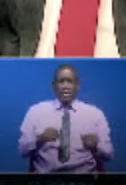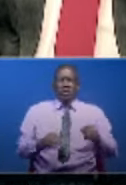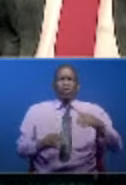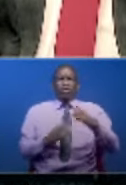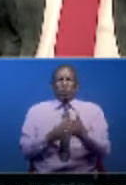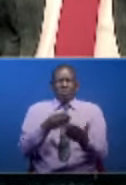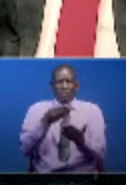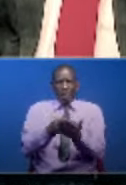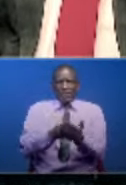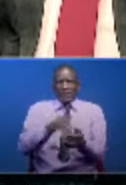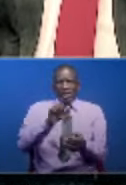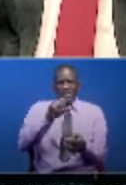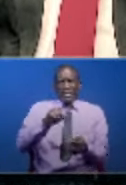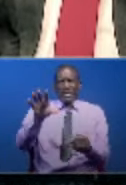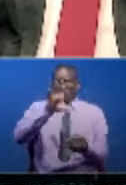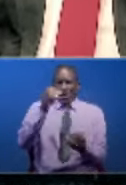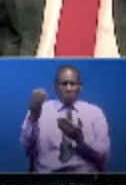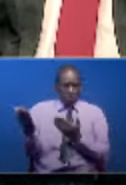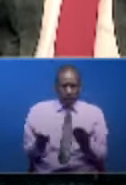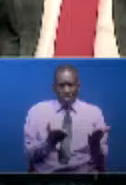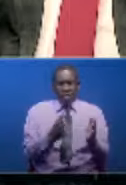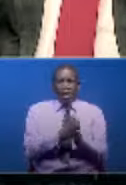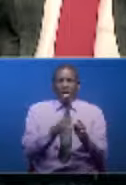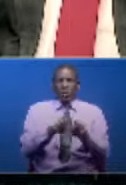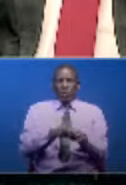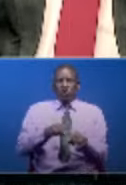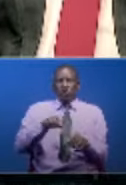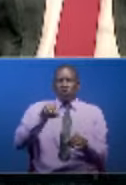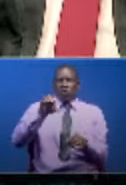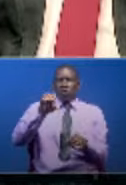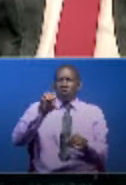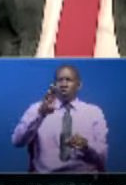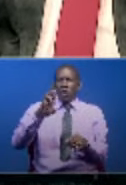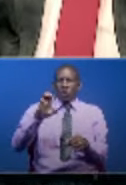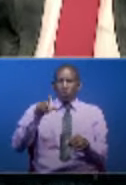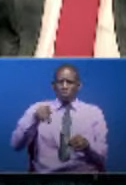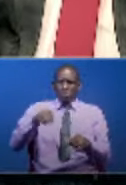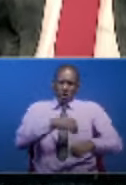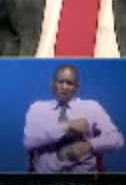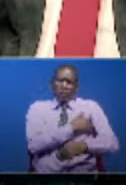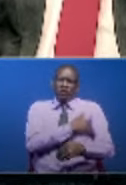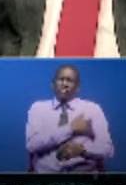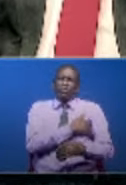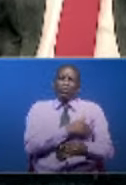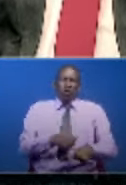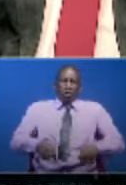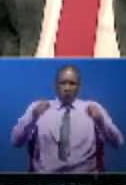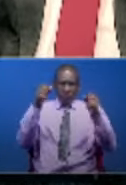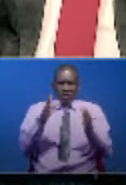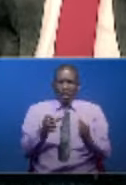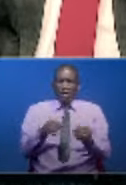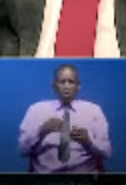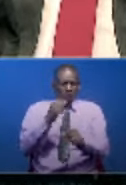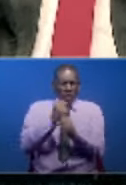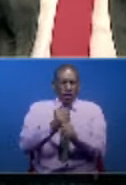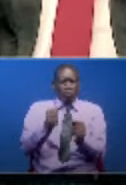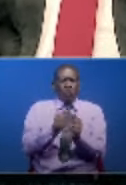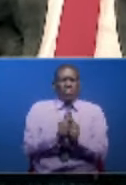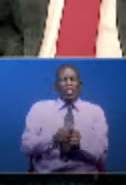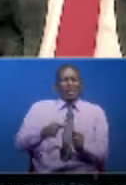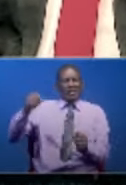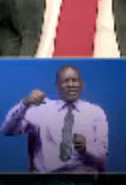FSD Africa. You're welcome. Thank you so much. And Krishna Swarup, Chief Finance Officer from Sun King, dealing a lot with solar energy. Karibu sana. Thank